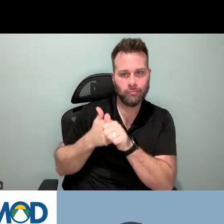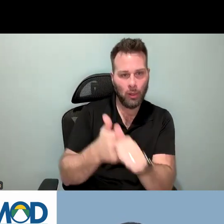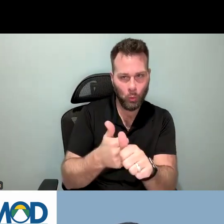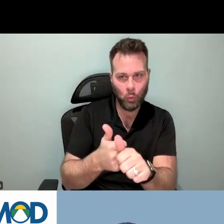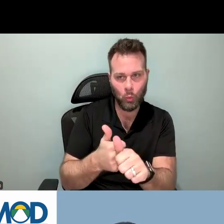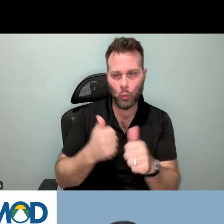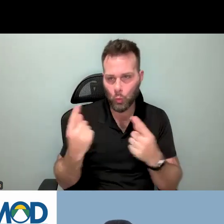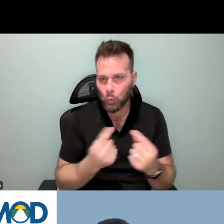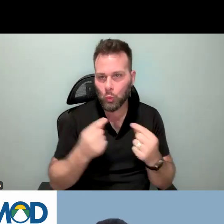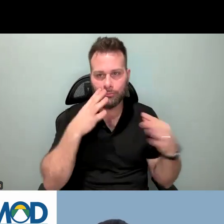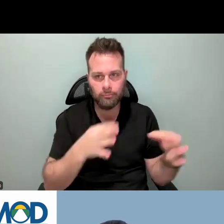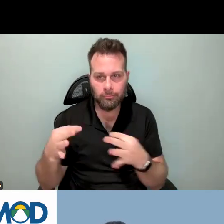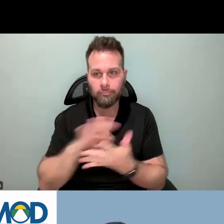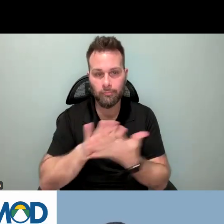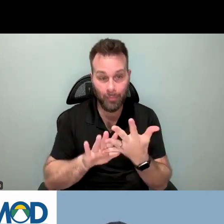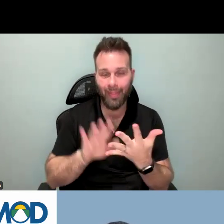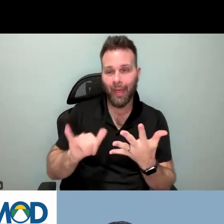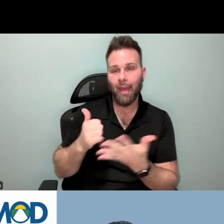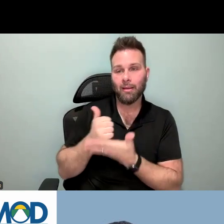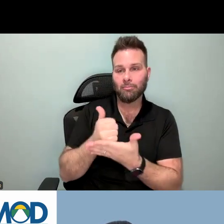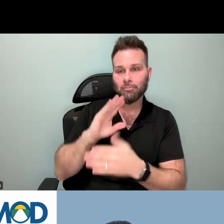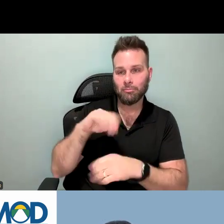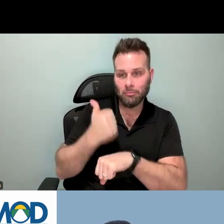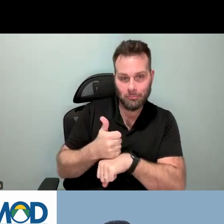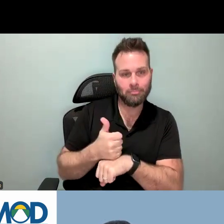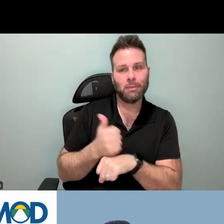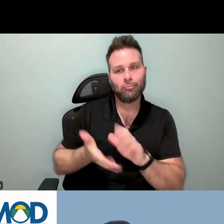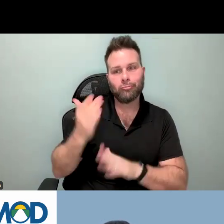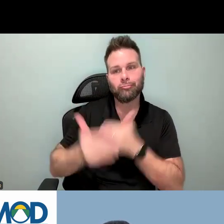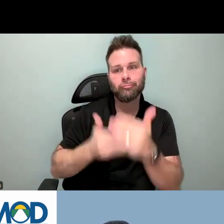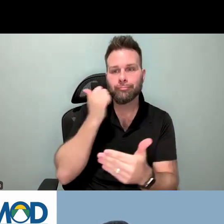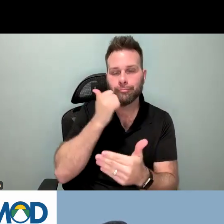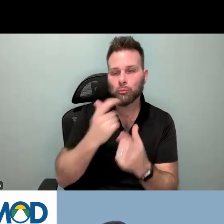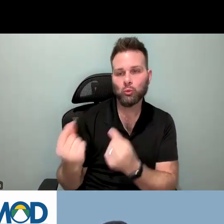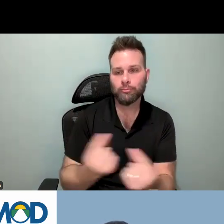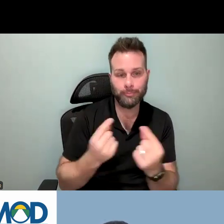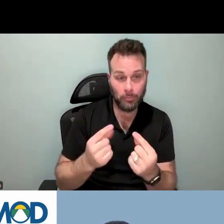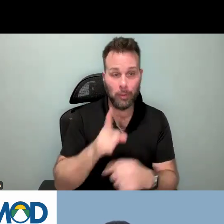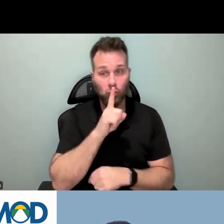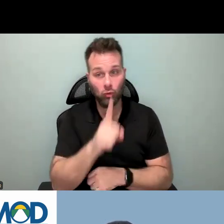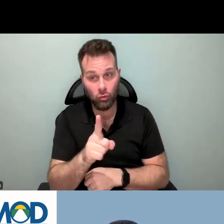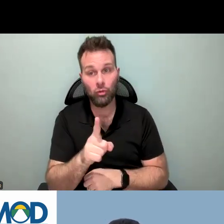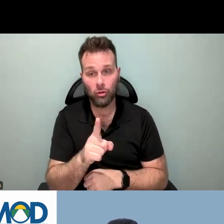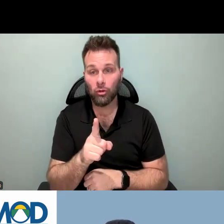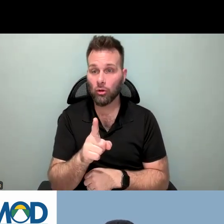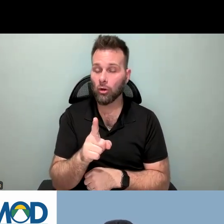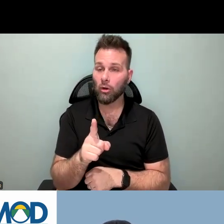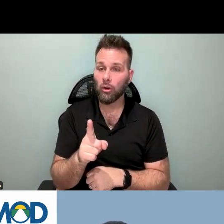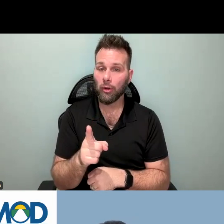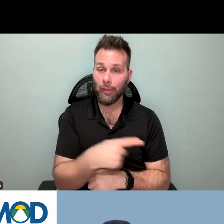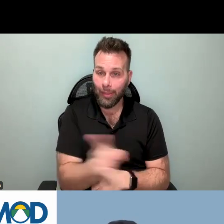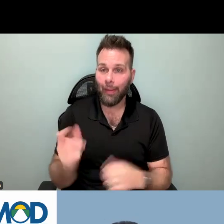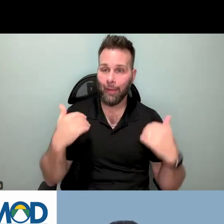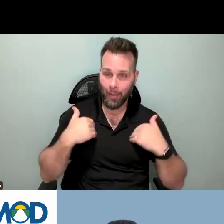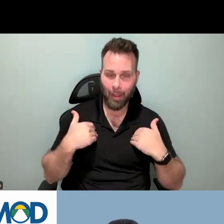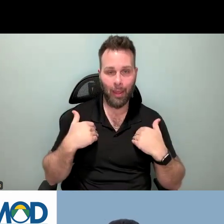regulations provide the legal foundation for the creation and operation of commissions on disabilities, ensuring that they have the authority they need to